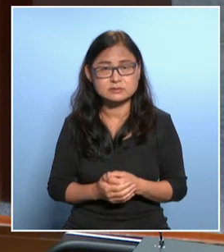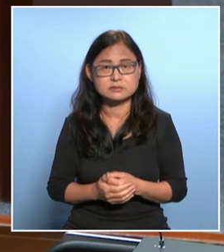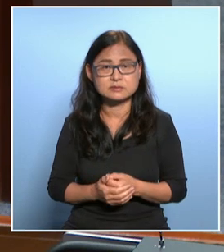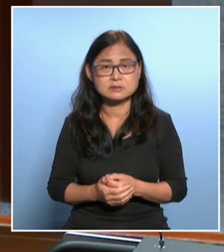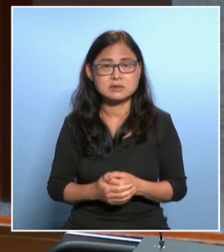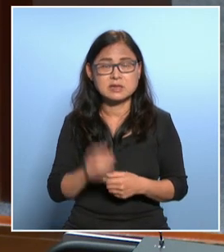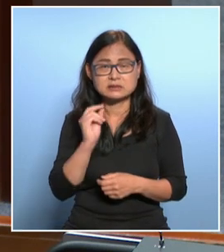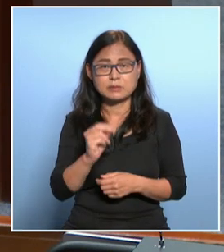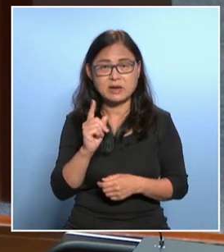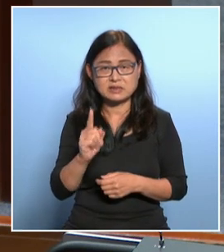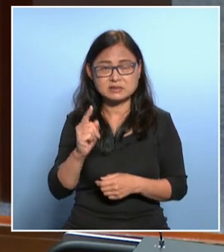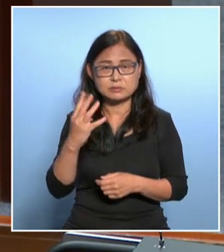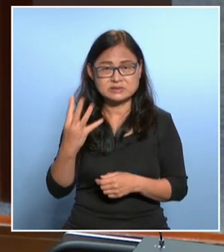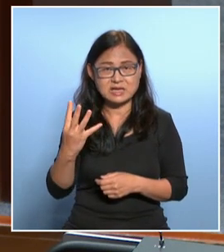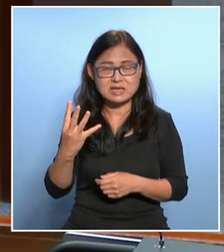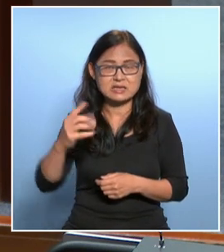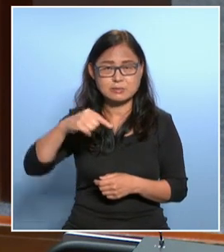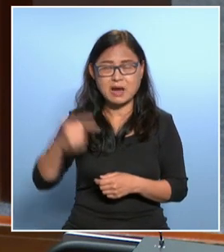attendees